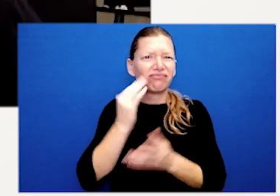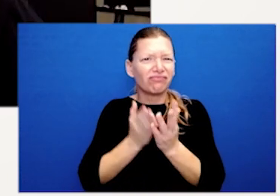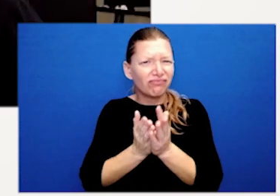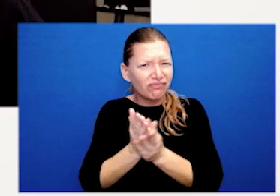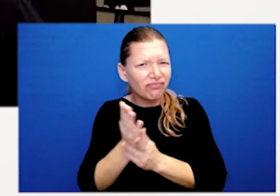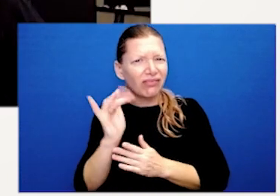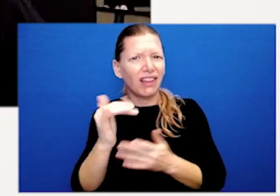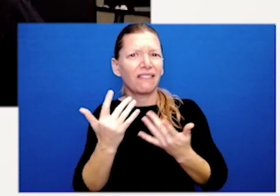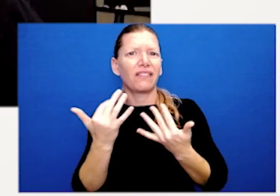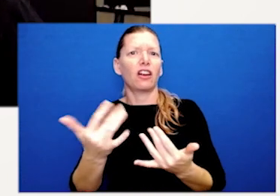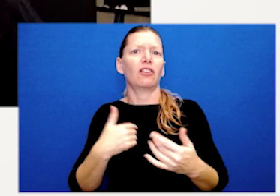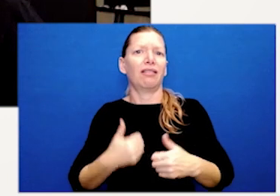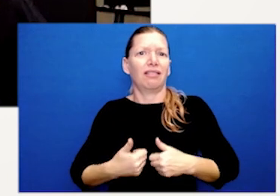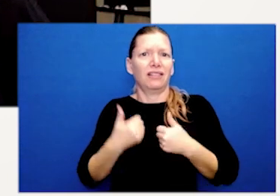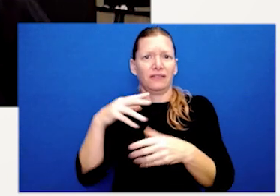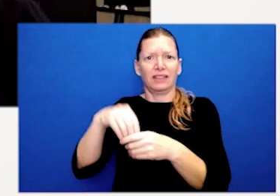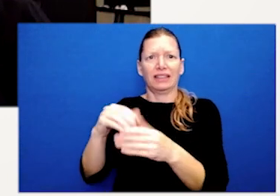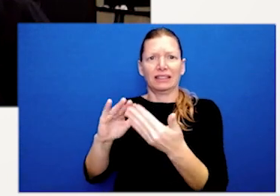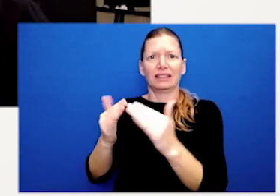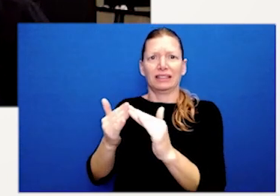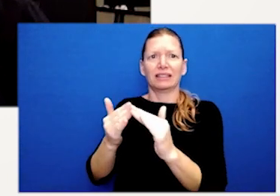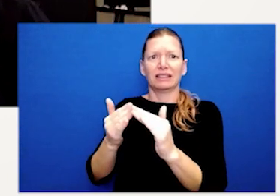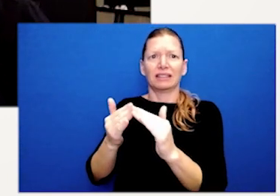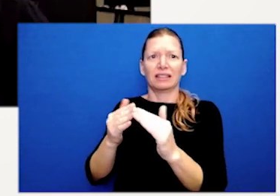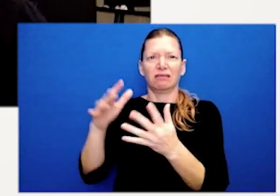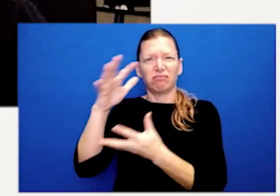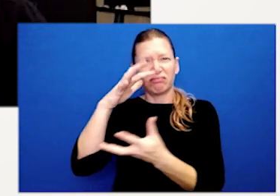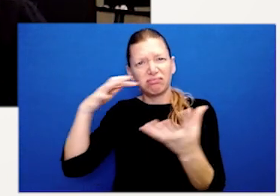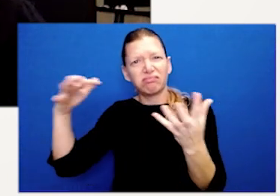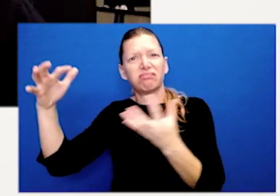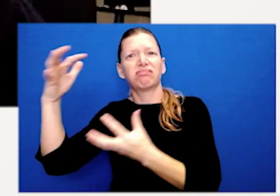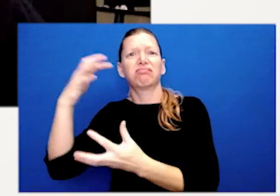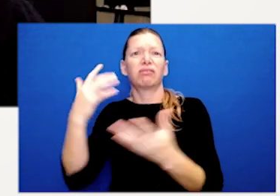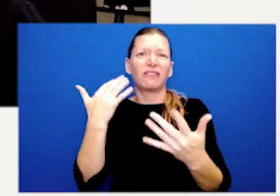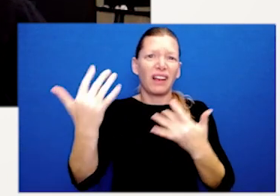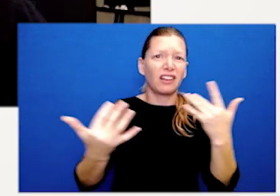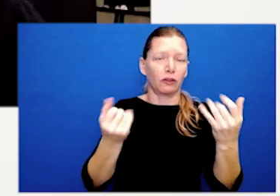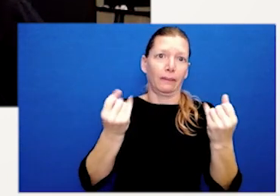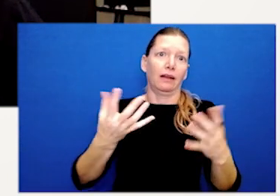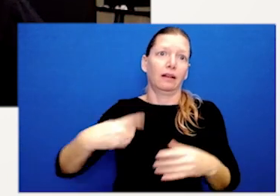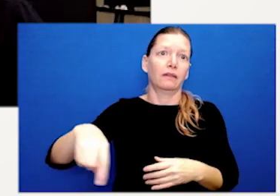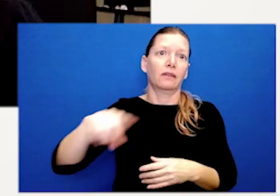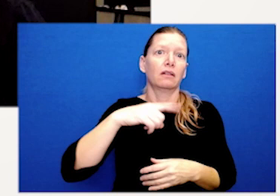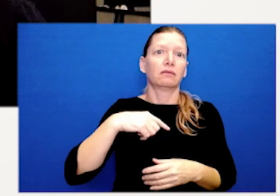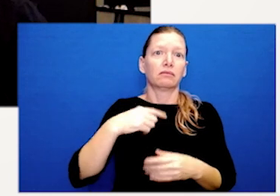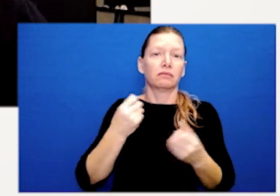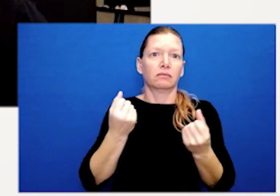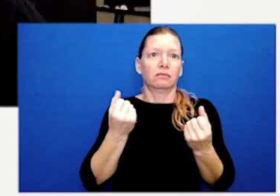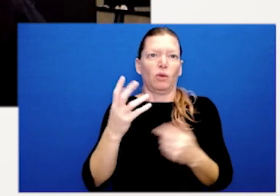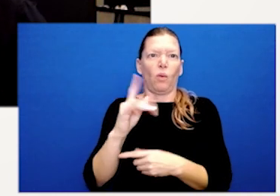so touched, and lived through this fire, lived in the city with the smoke, with the fire, as many of us